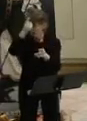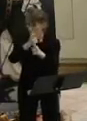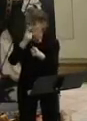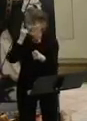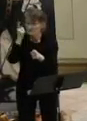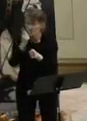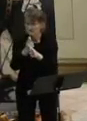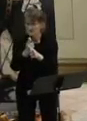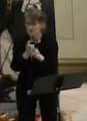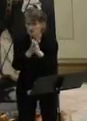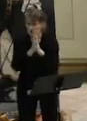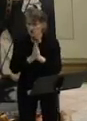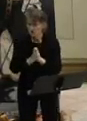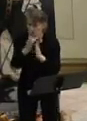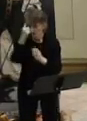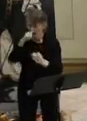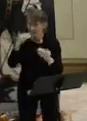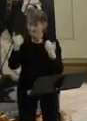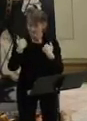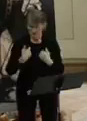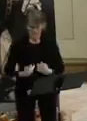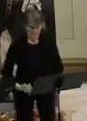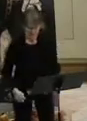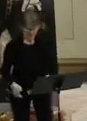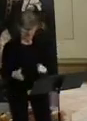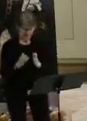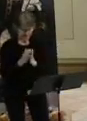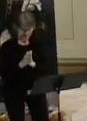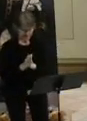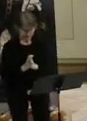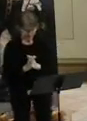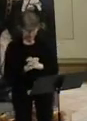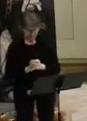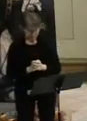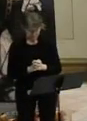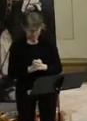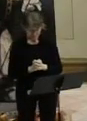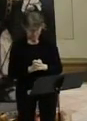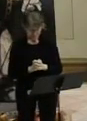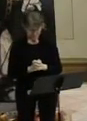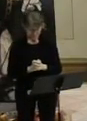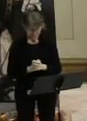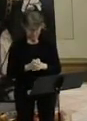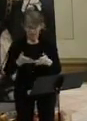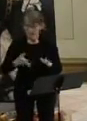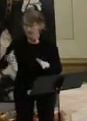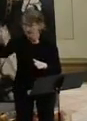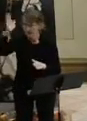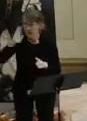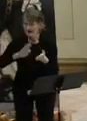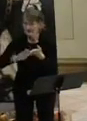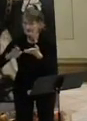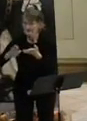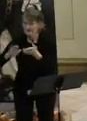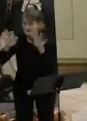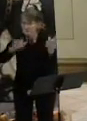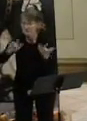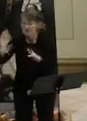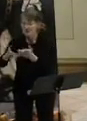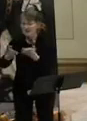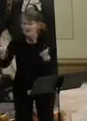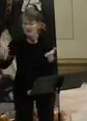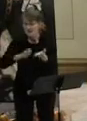to you, my brothers and sisters, to pray for me to the Lord our God. May Almighty God have mercy on